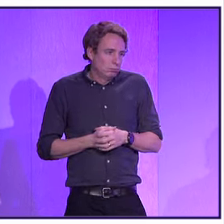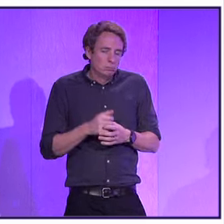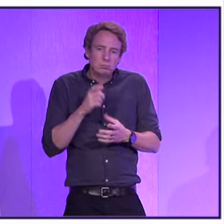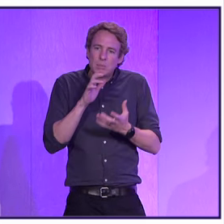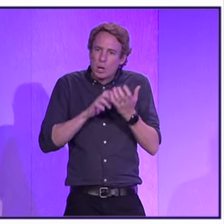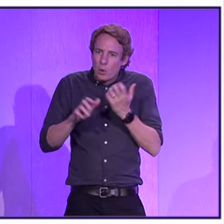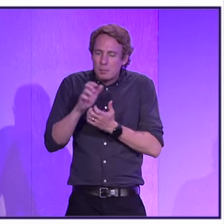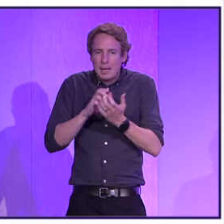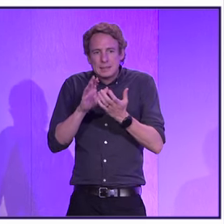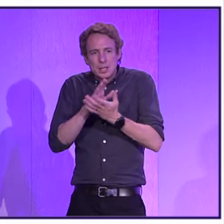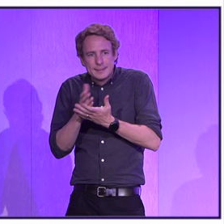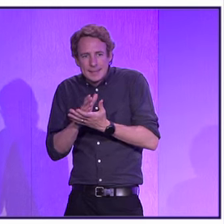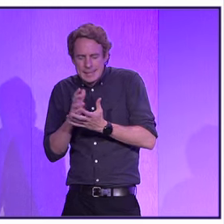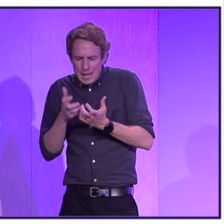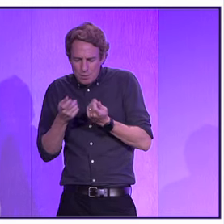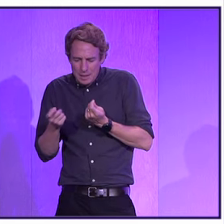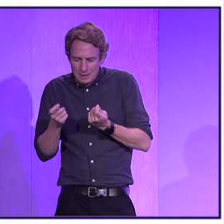and uncertainty.